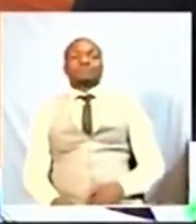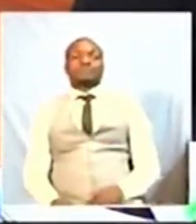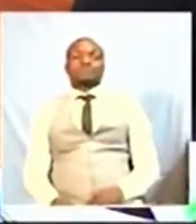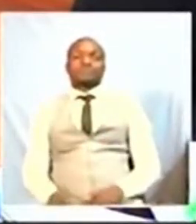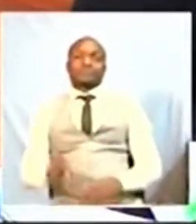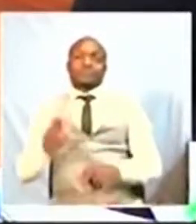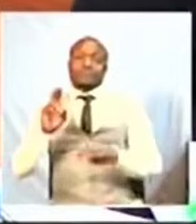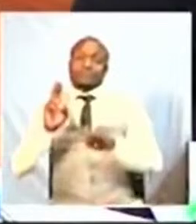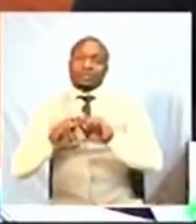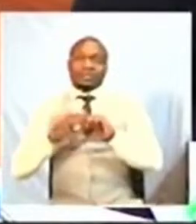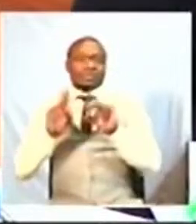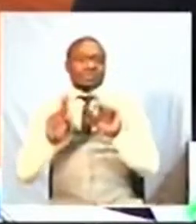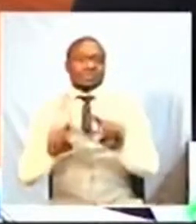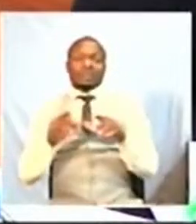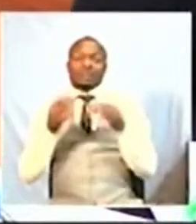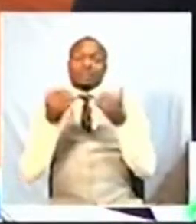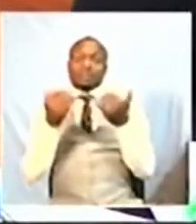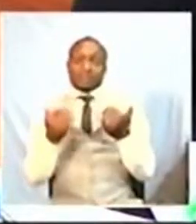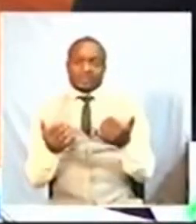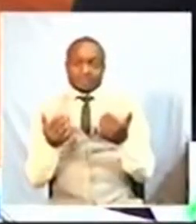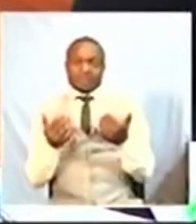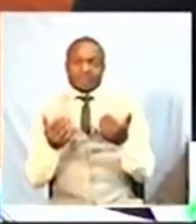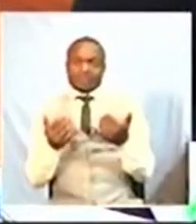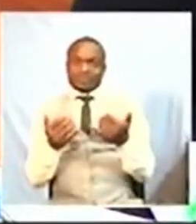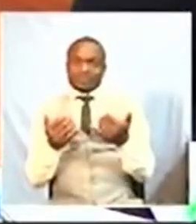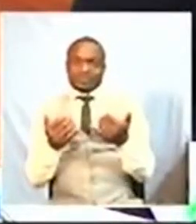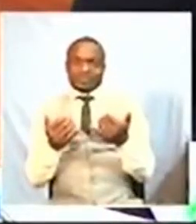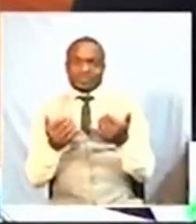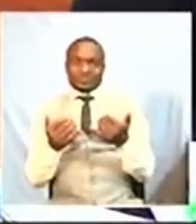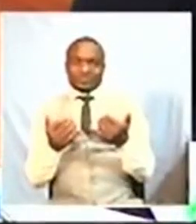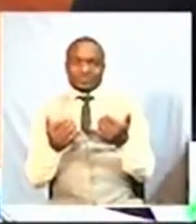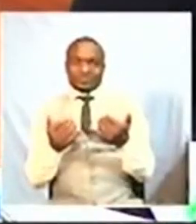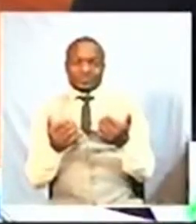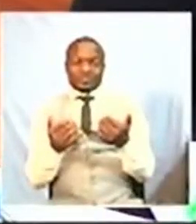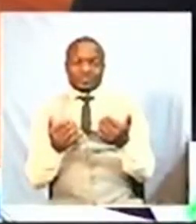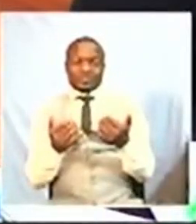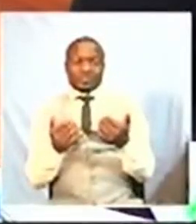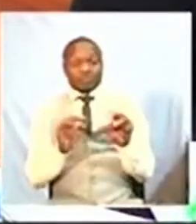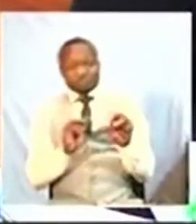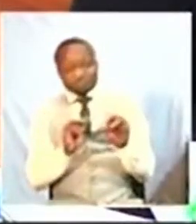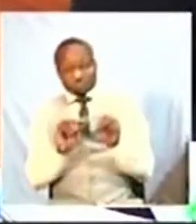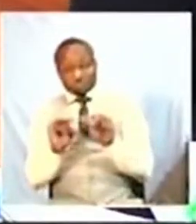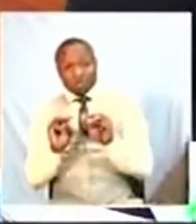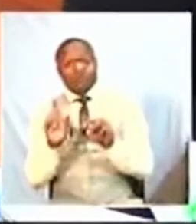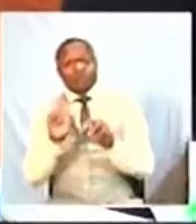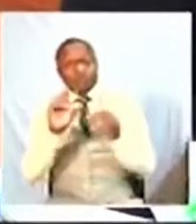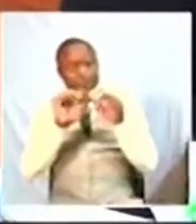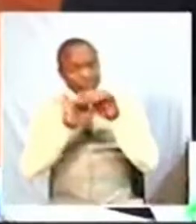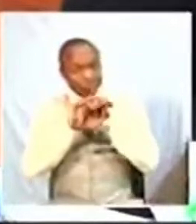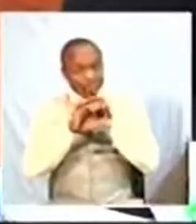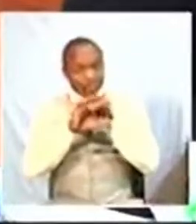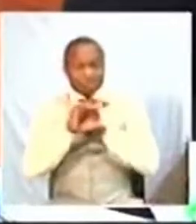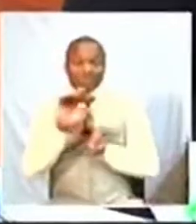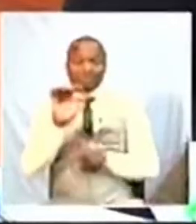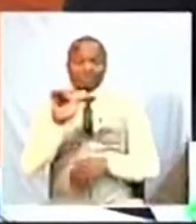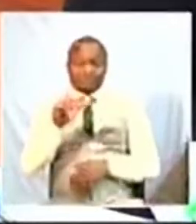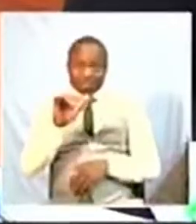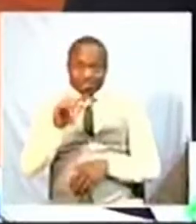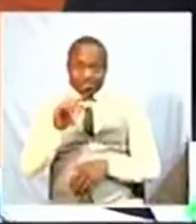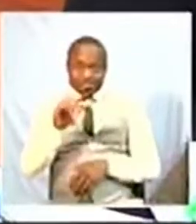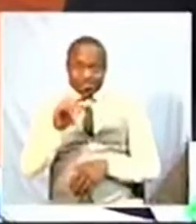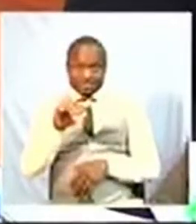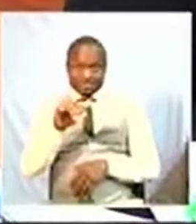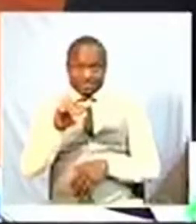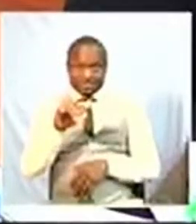Chair, we've now moved to where it's accessible. Yes? Yes, yes,